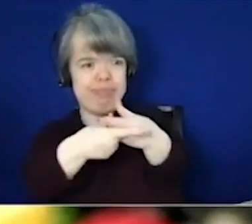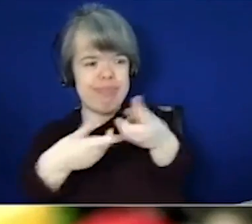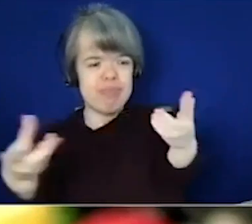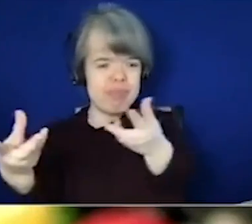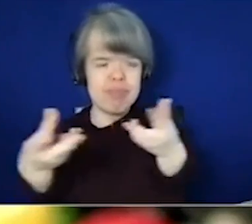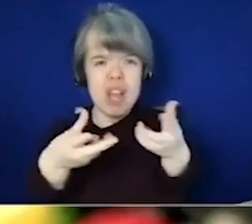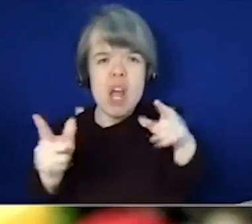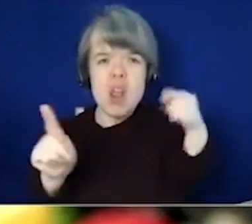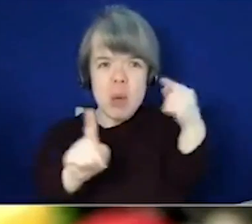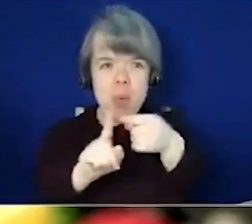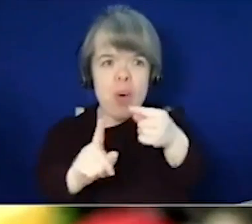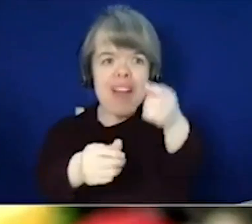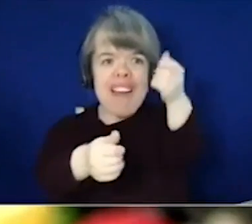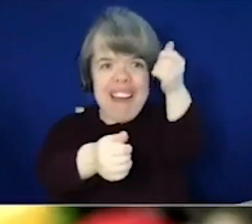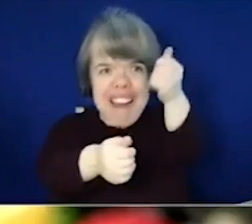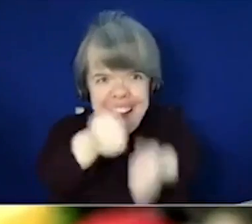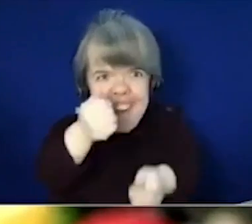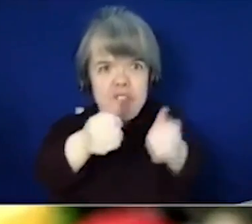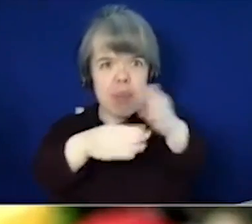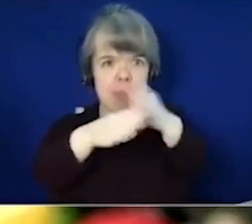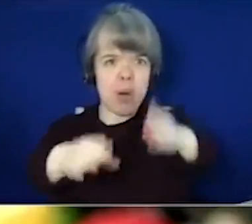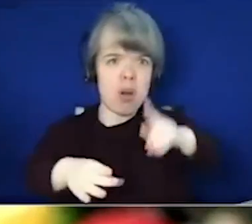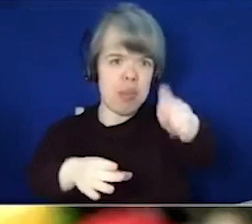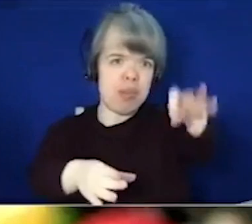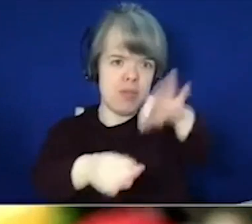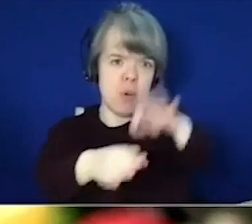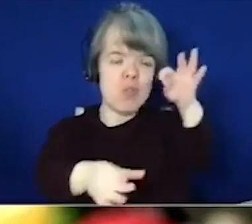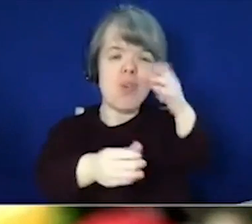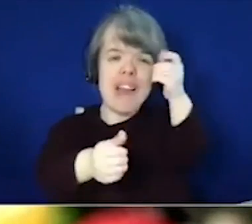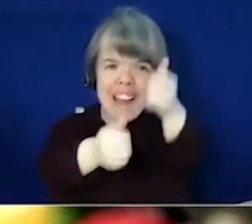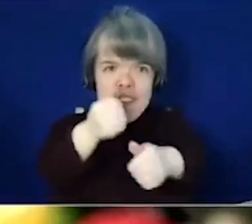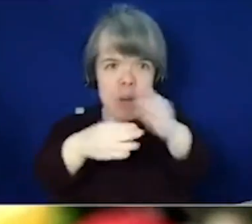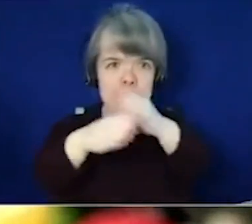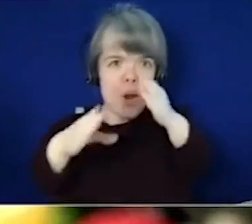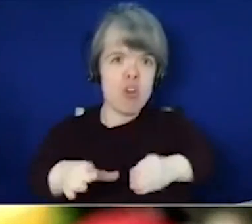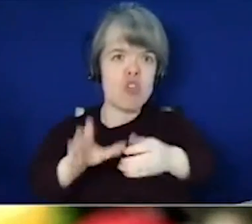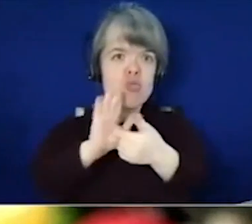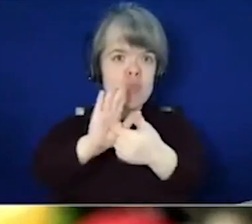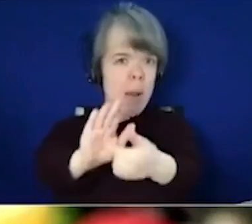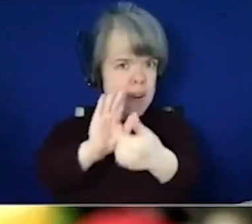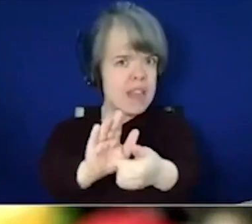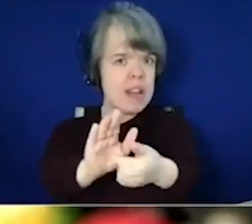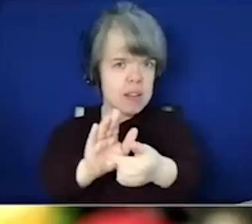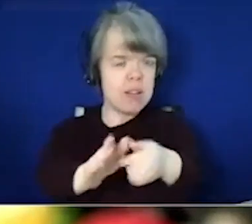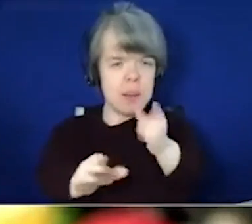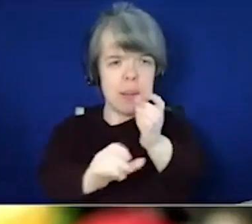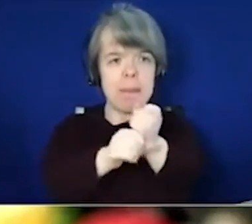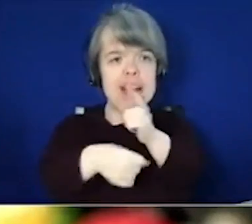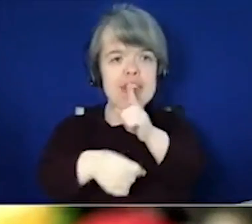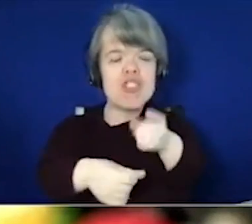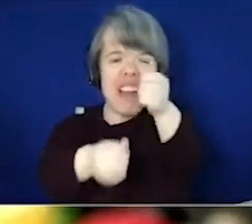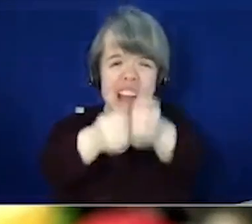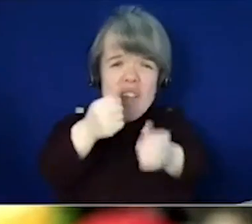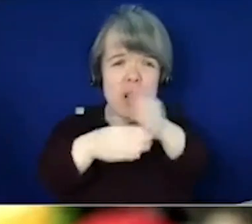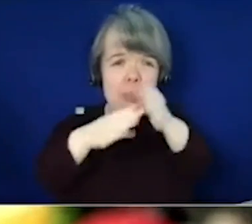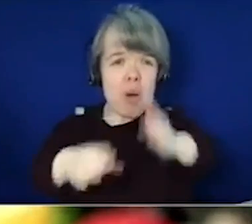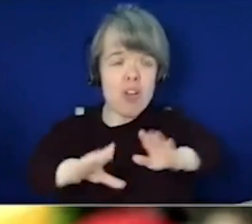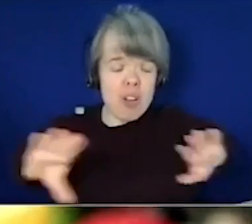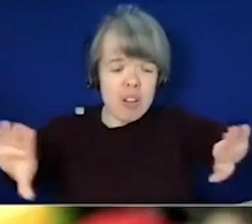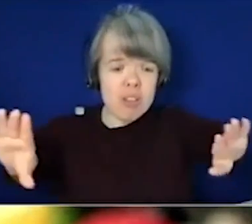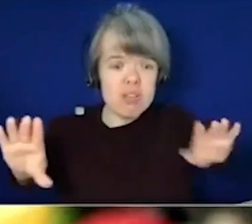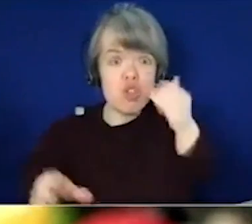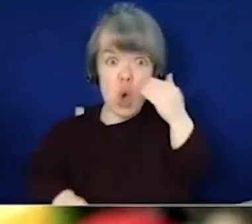truths are, what your life's been like, the incredible leaders that you've all been. I hope you heard how deep